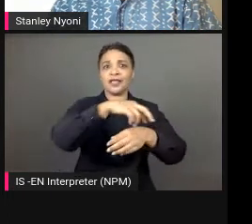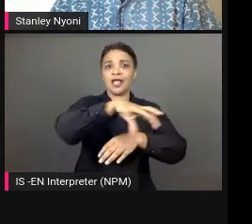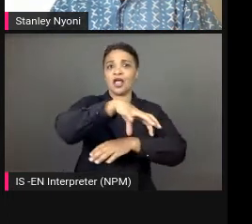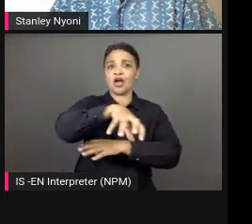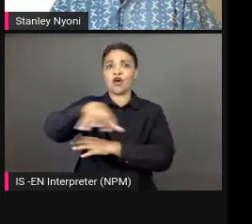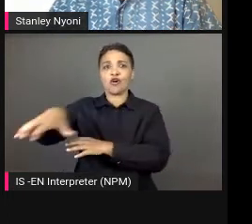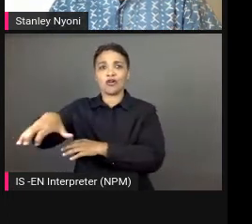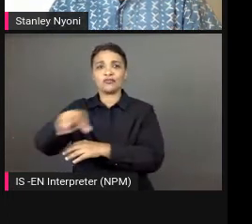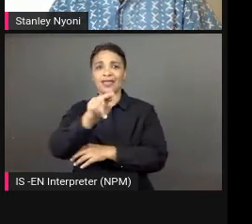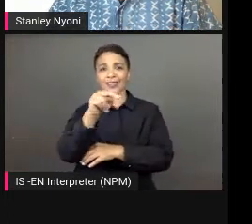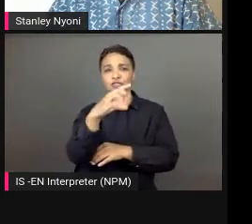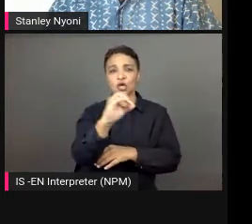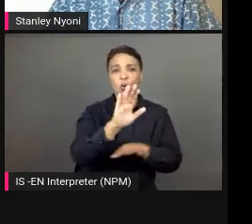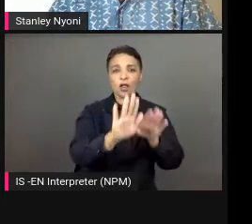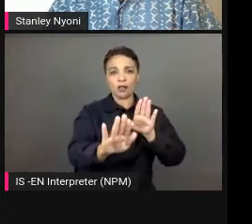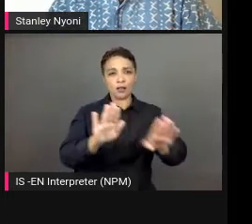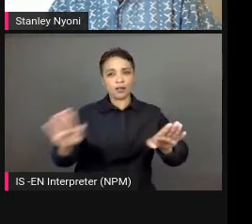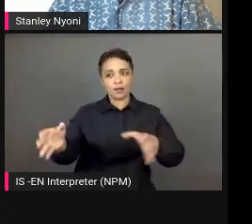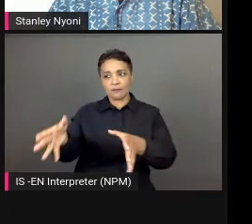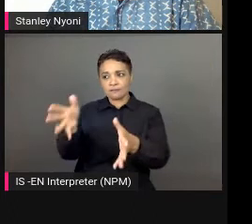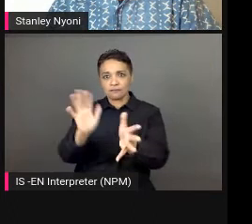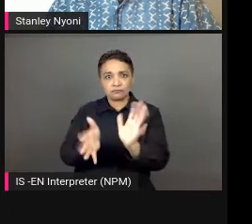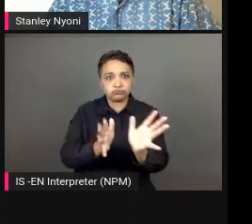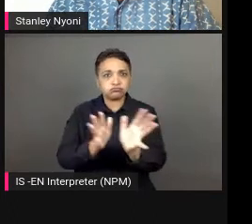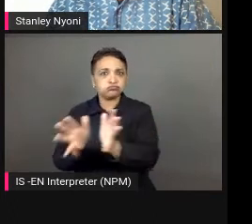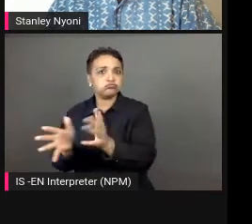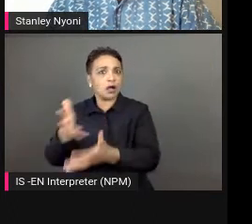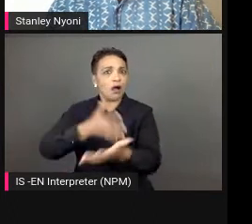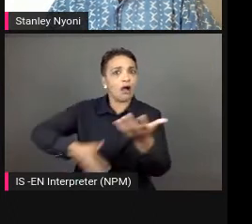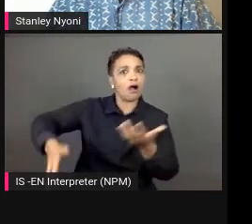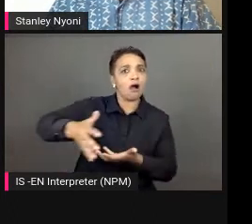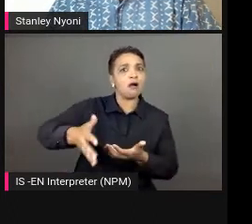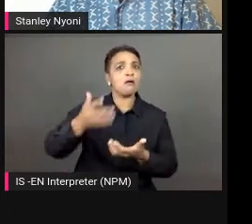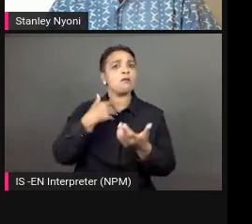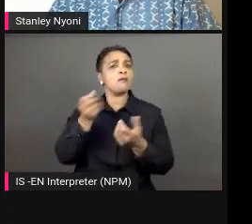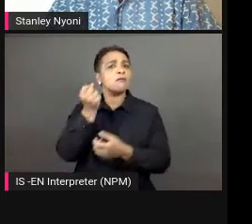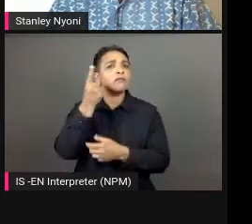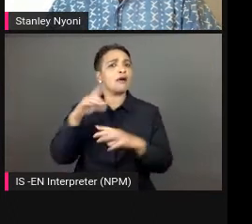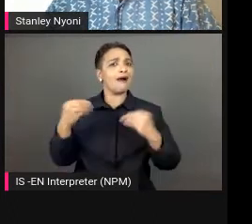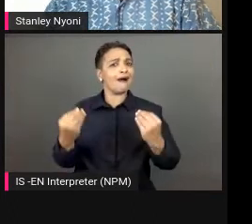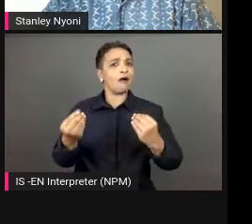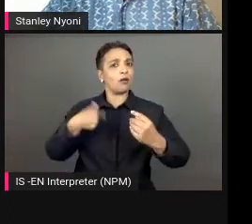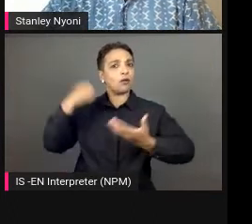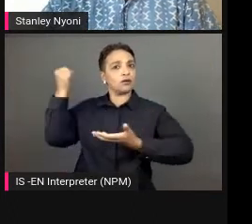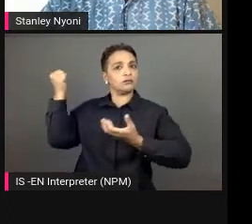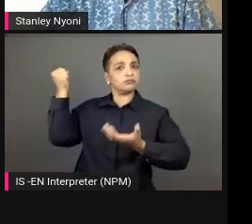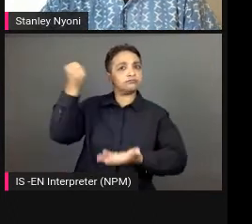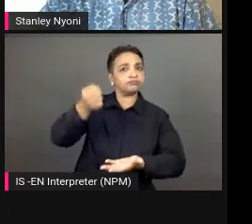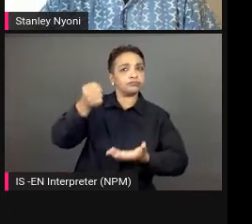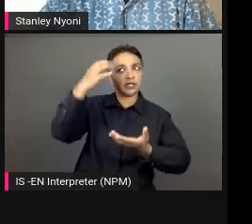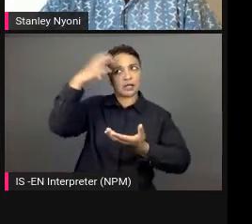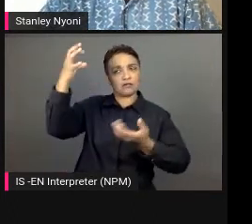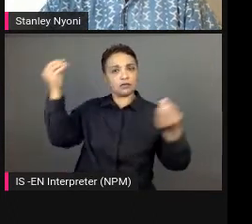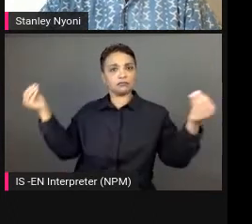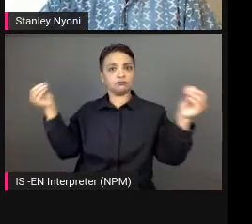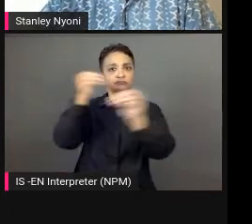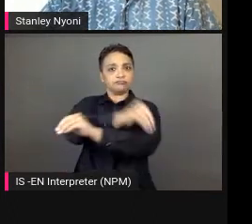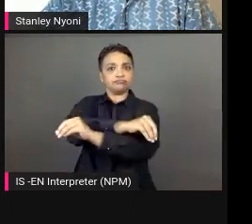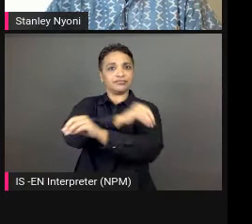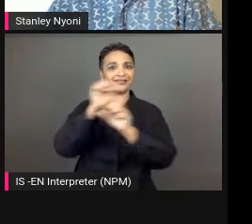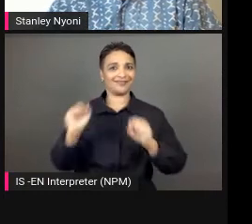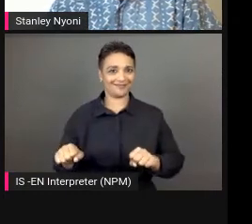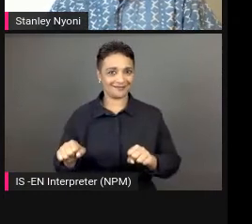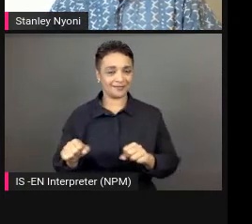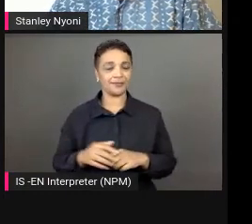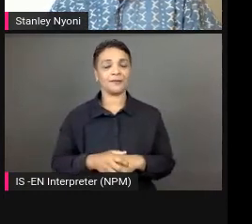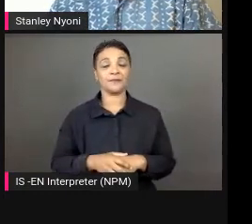and look at initiatives that are helping to shift the balance of power towards locally led humanitarian response. And on